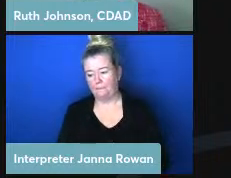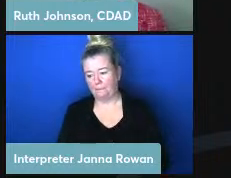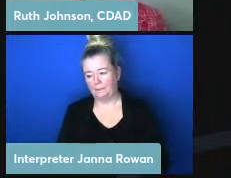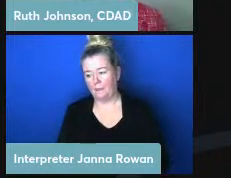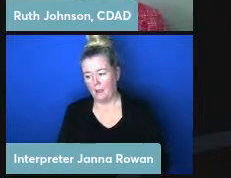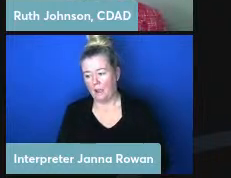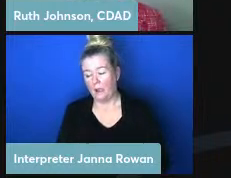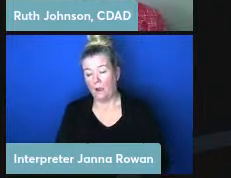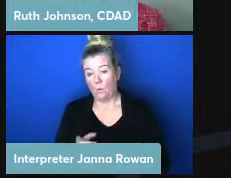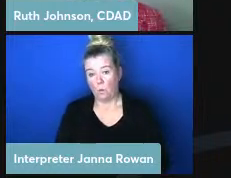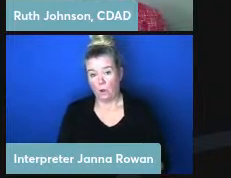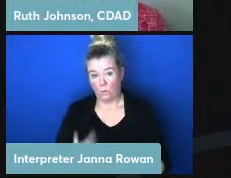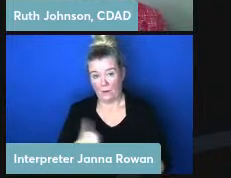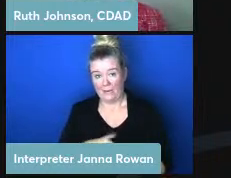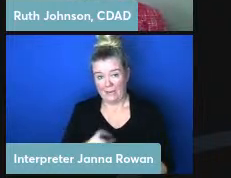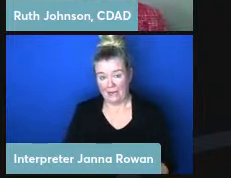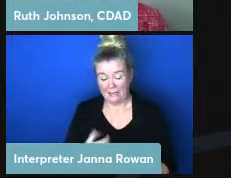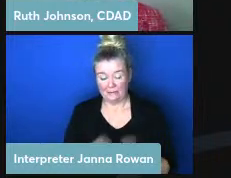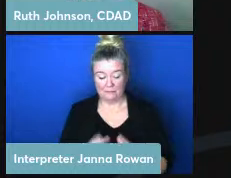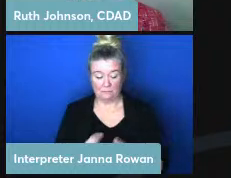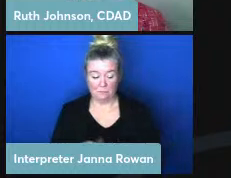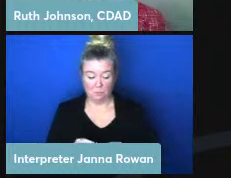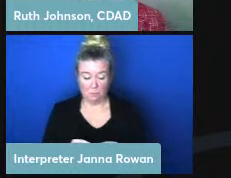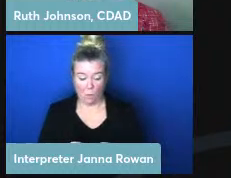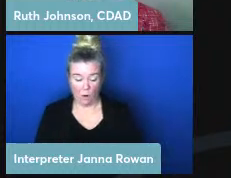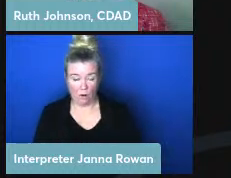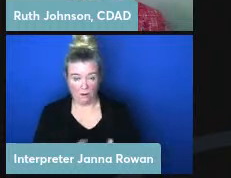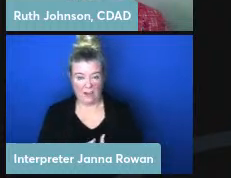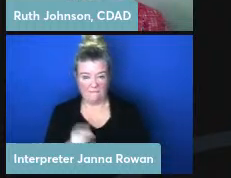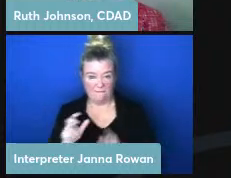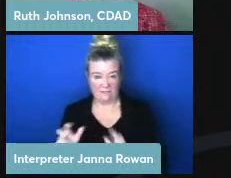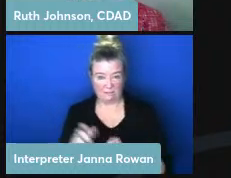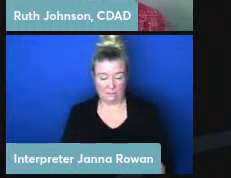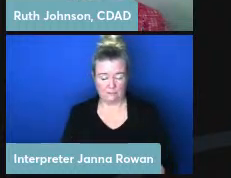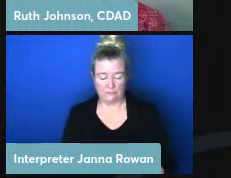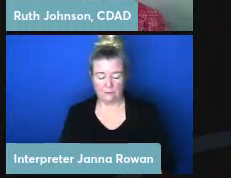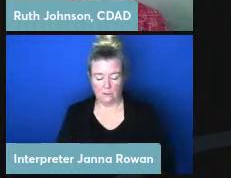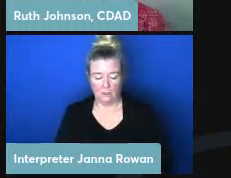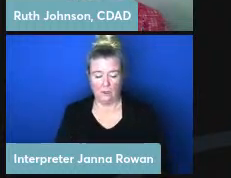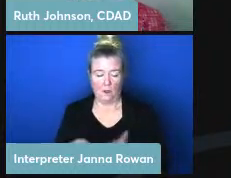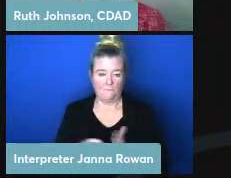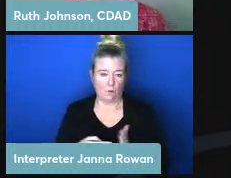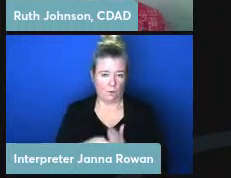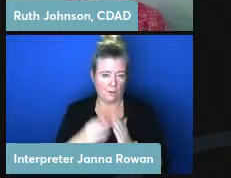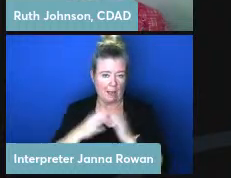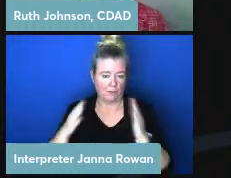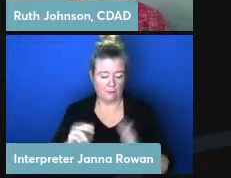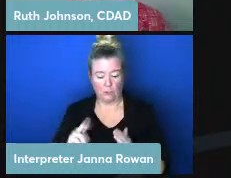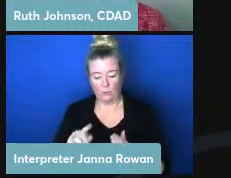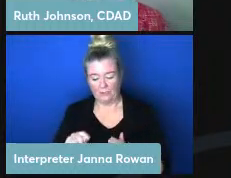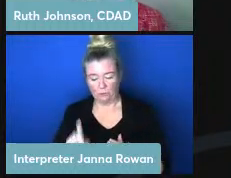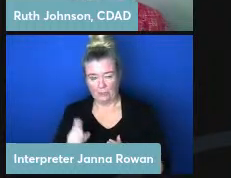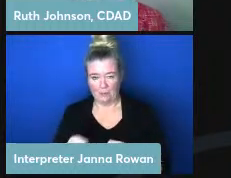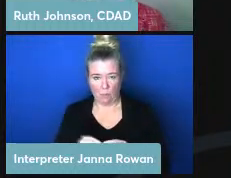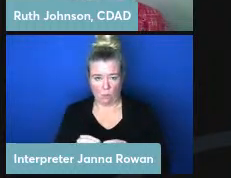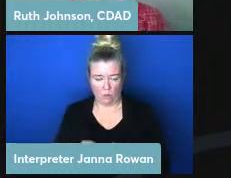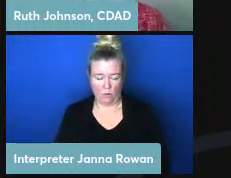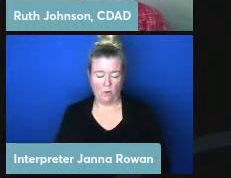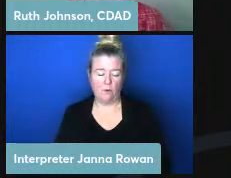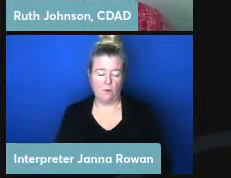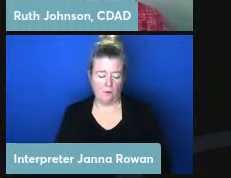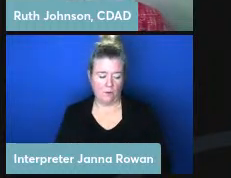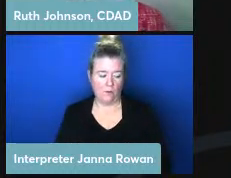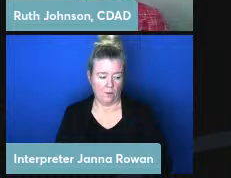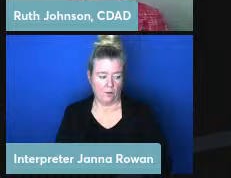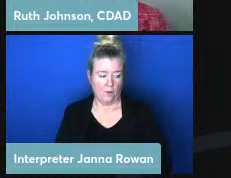What we need is a great deal more investment in affordable housing units. And the tax